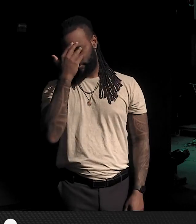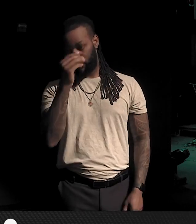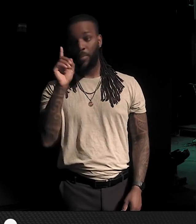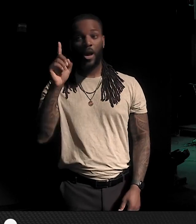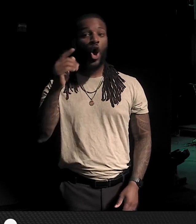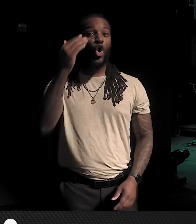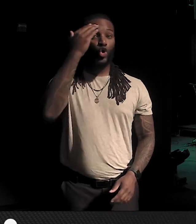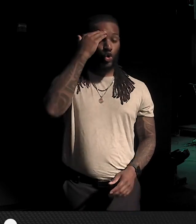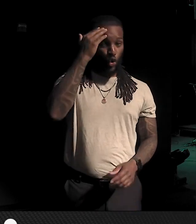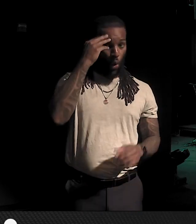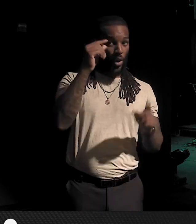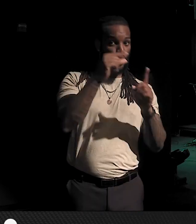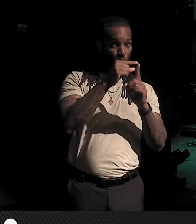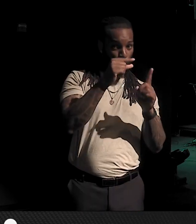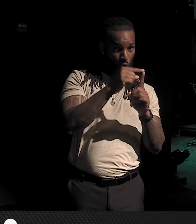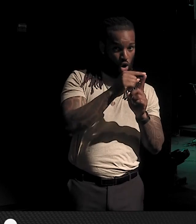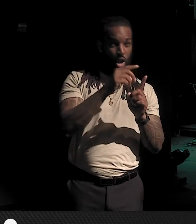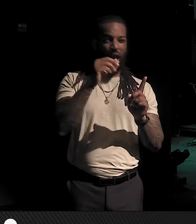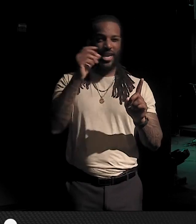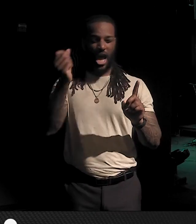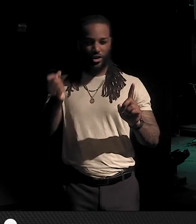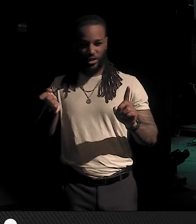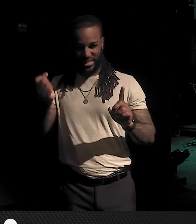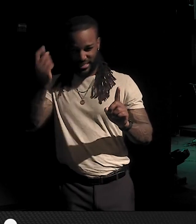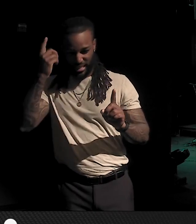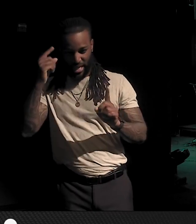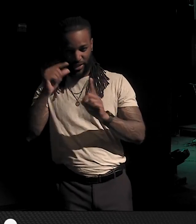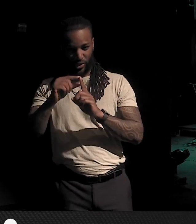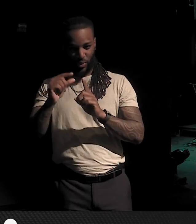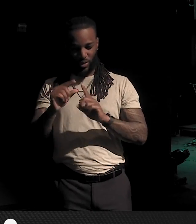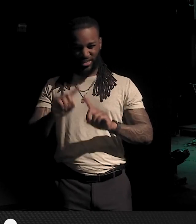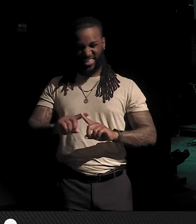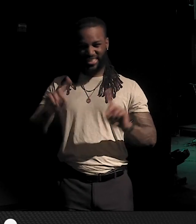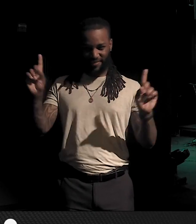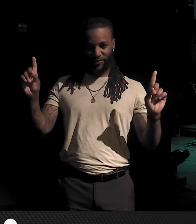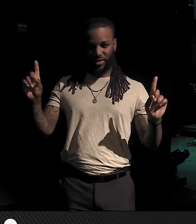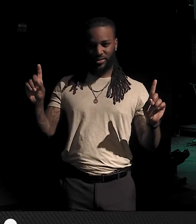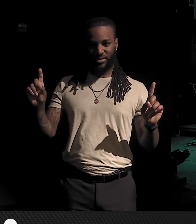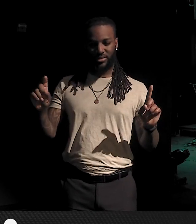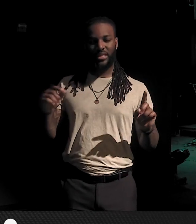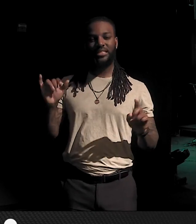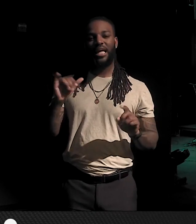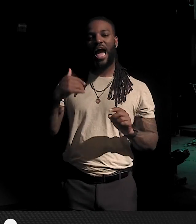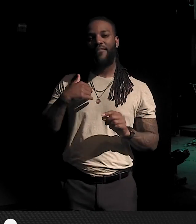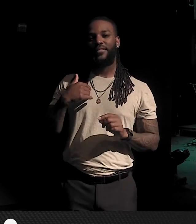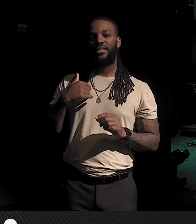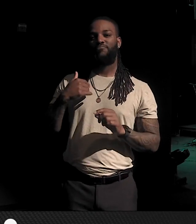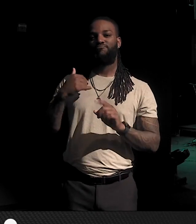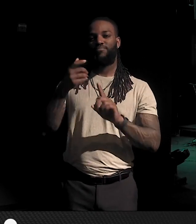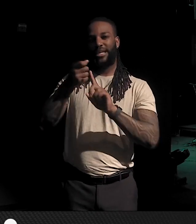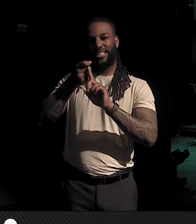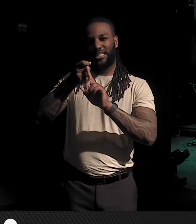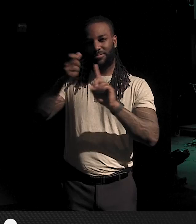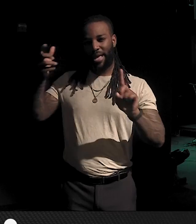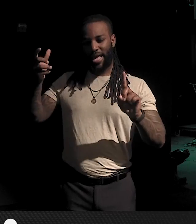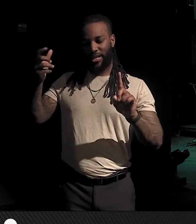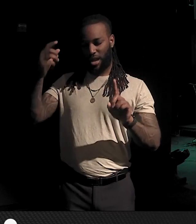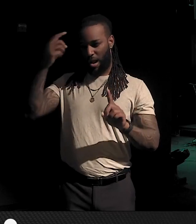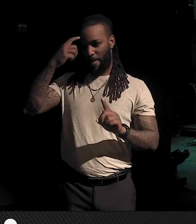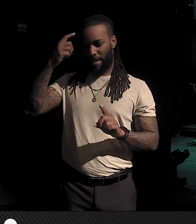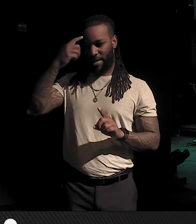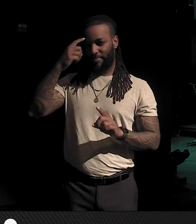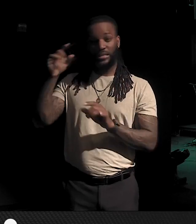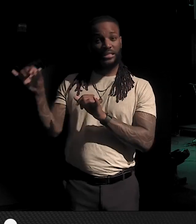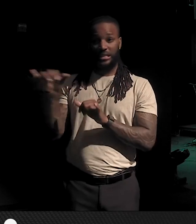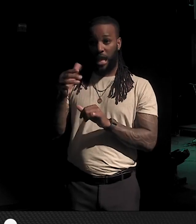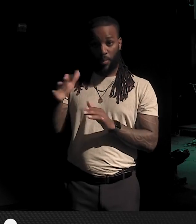knowing the word, it means depth. It means this metabolism. It means this expansion of our mind. In the same way